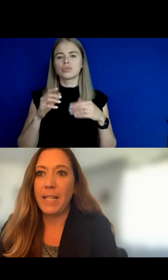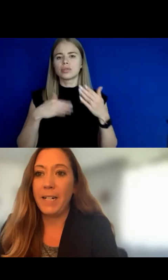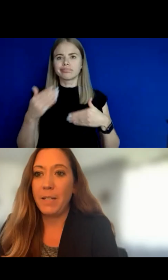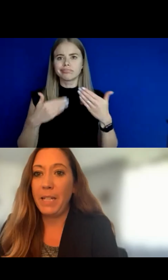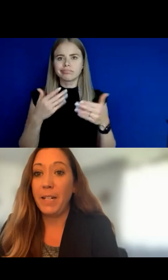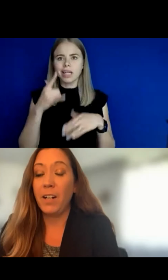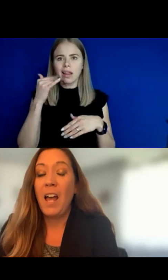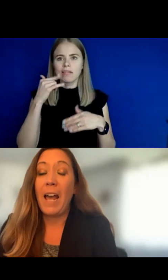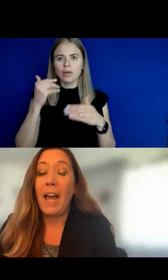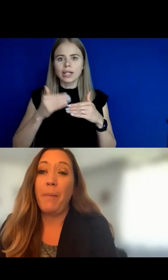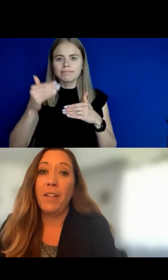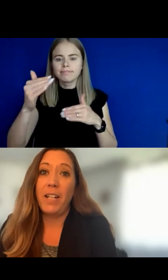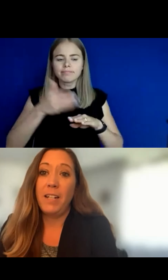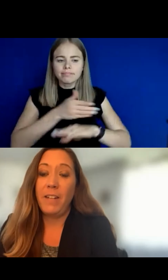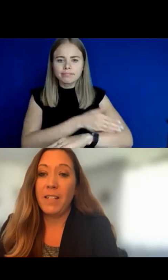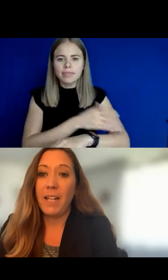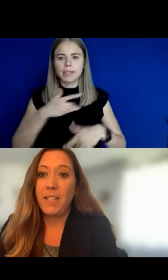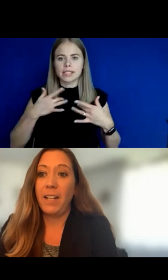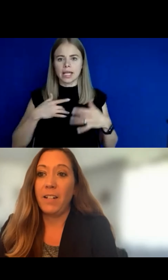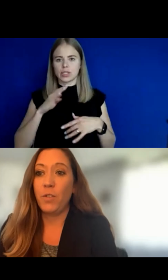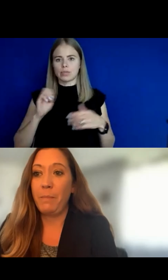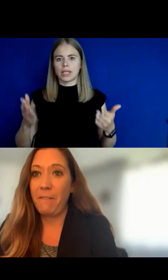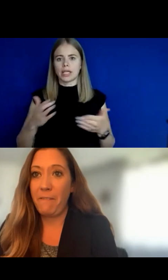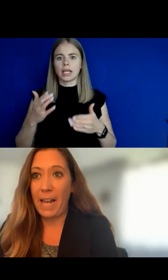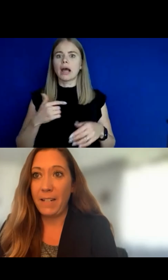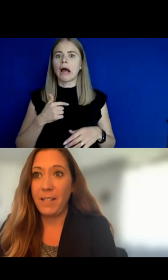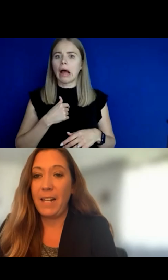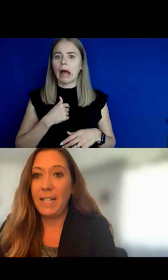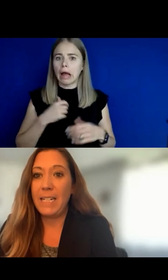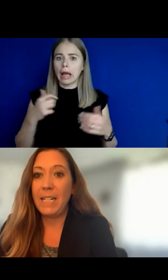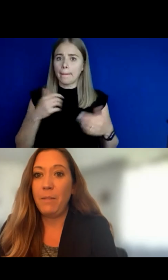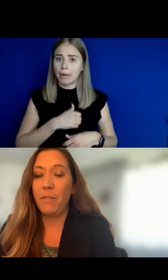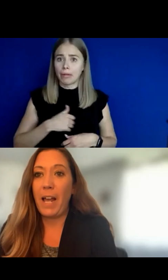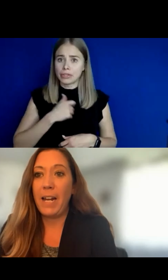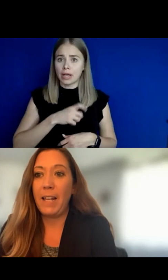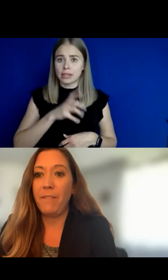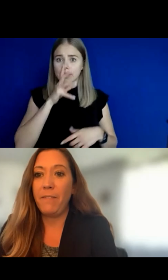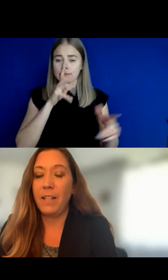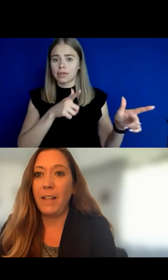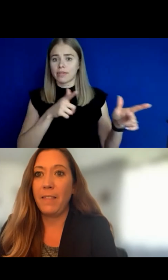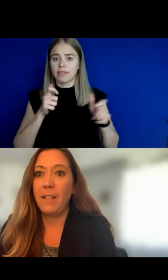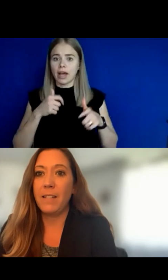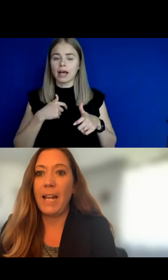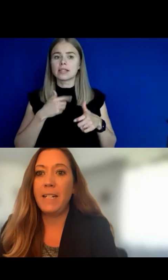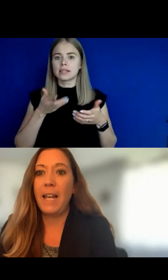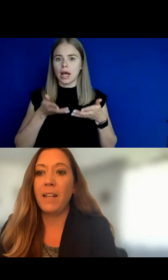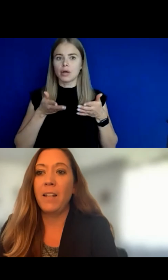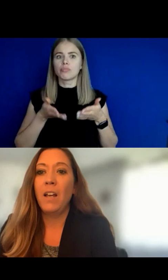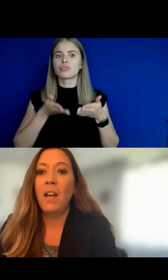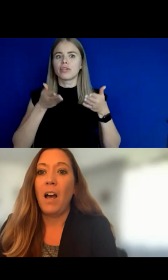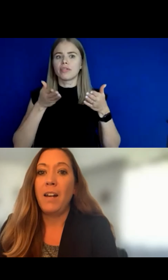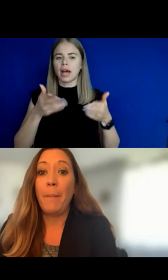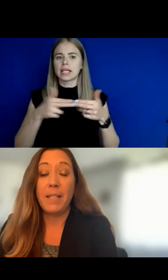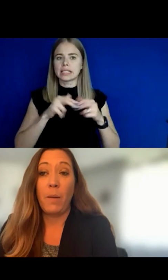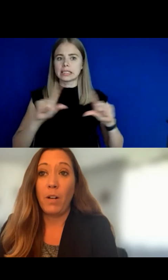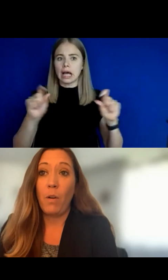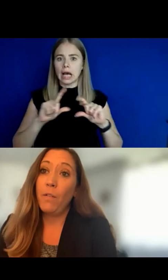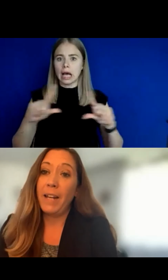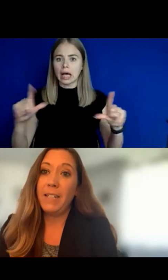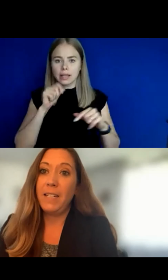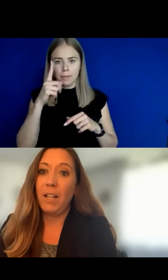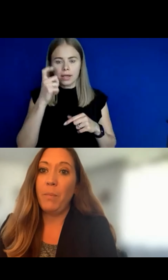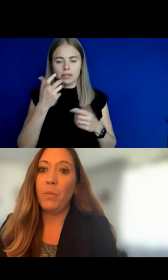really excited to be here. I apologize in advance. I talk extremely fast, and I did provide a fairly lengthy slide deck. Not because I want